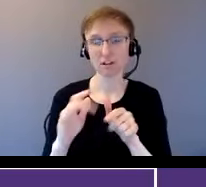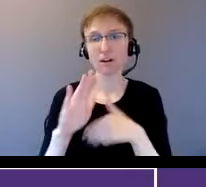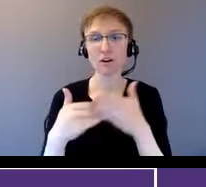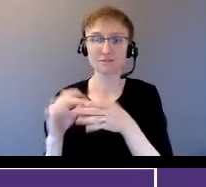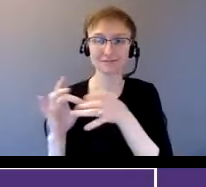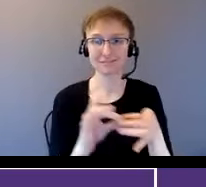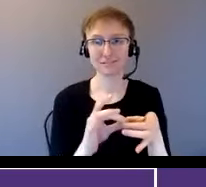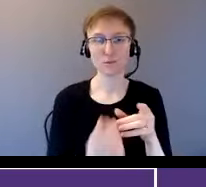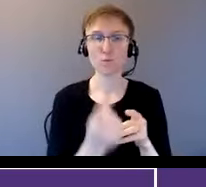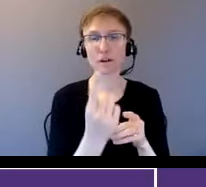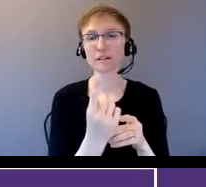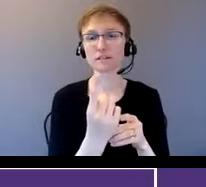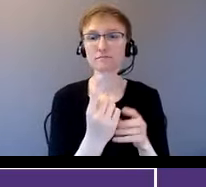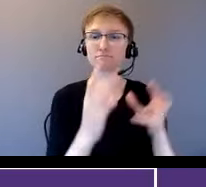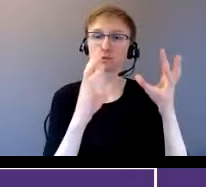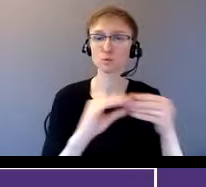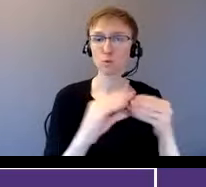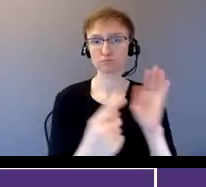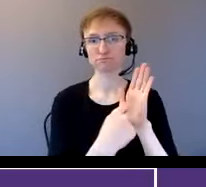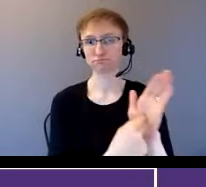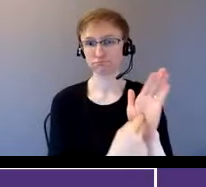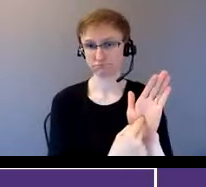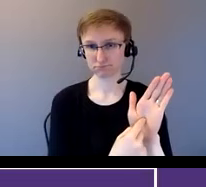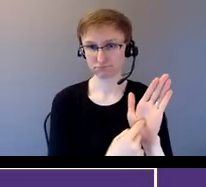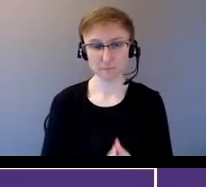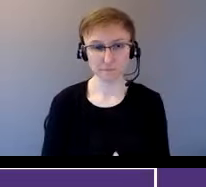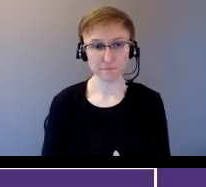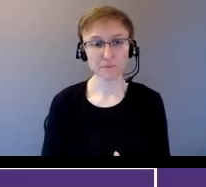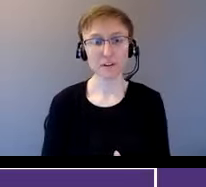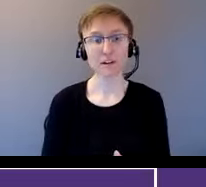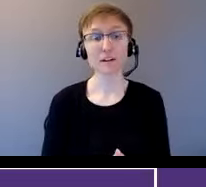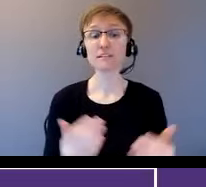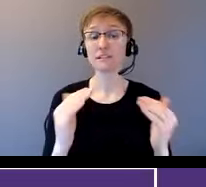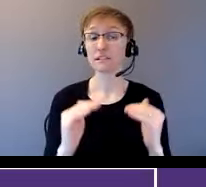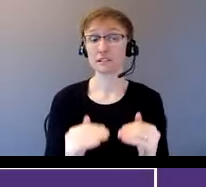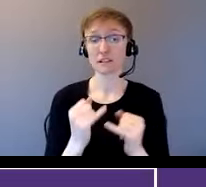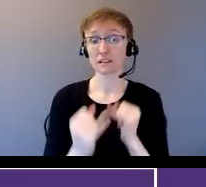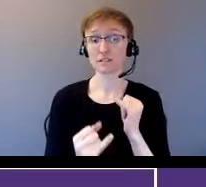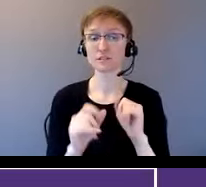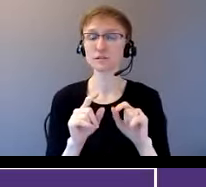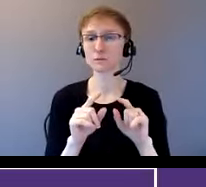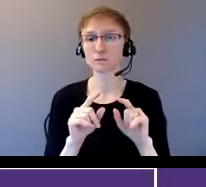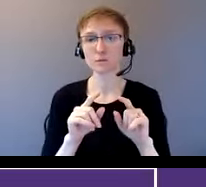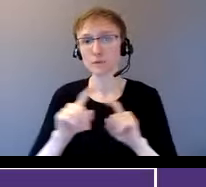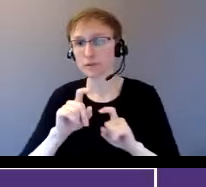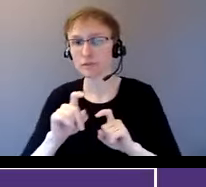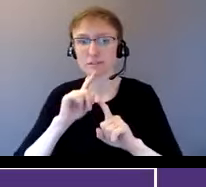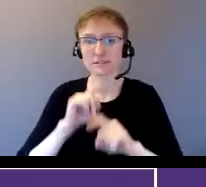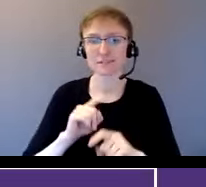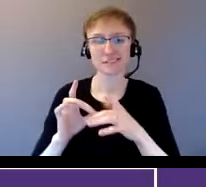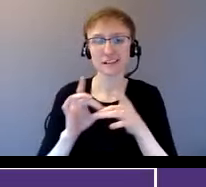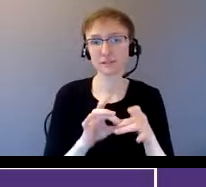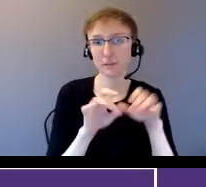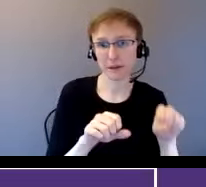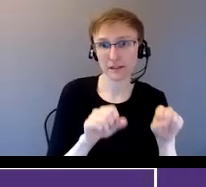on some proposed questions that we had just around capacity and consent and issues that will be